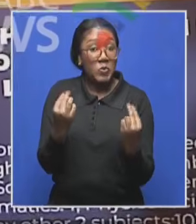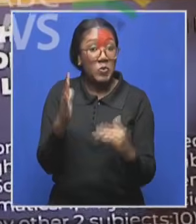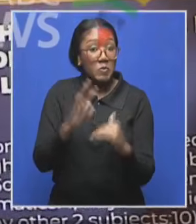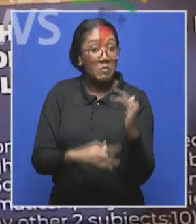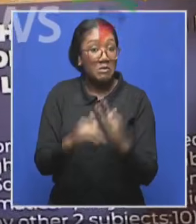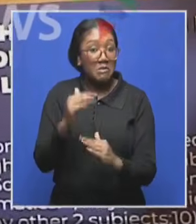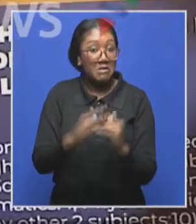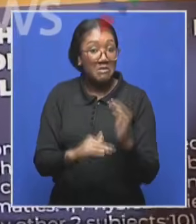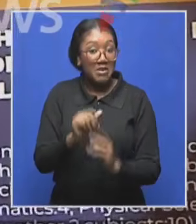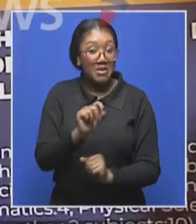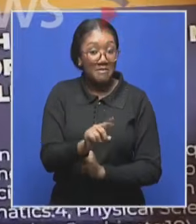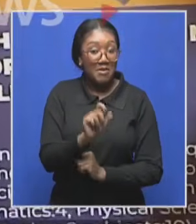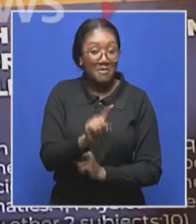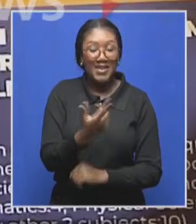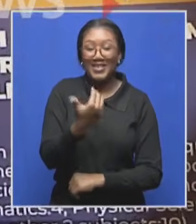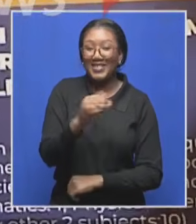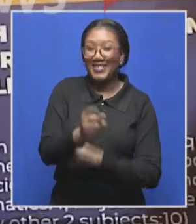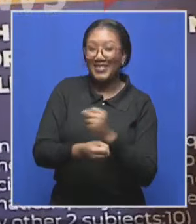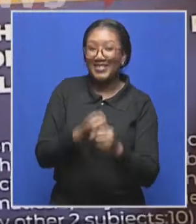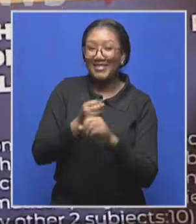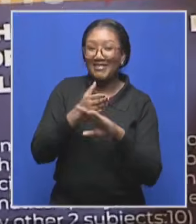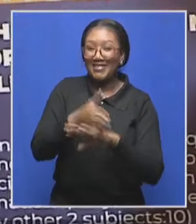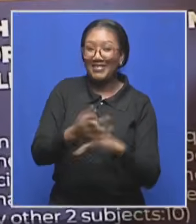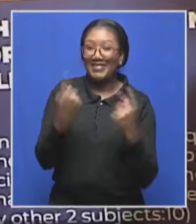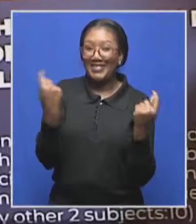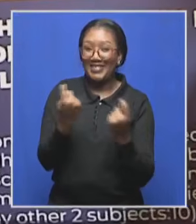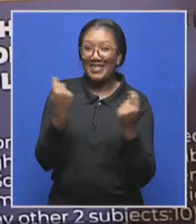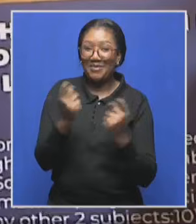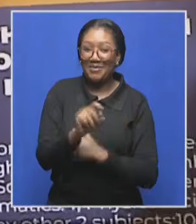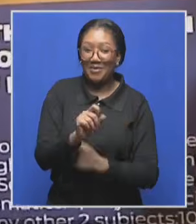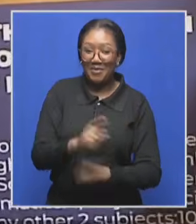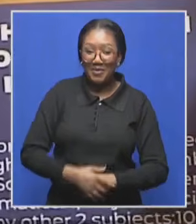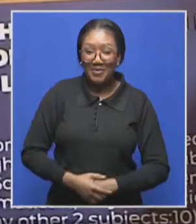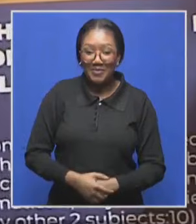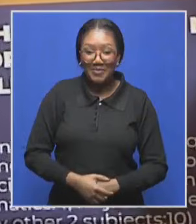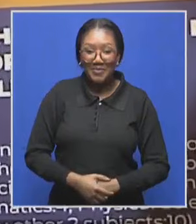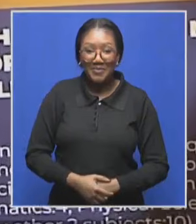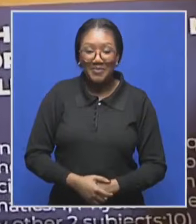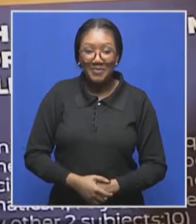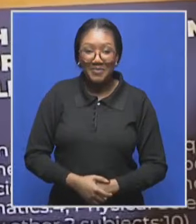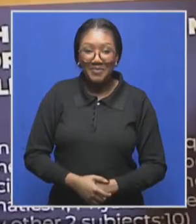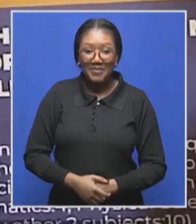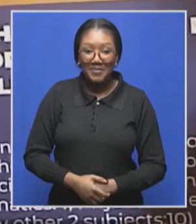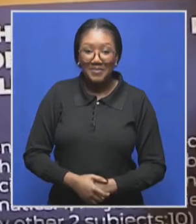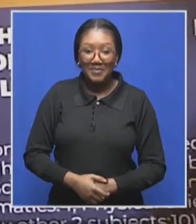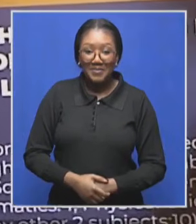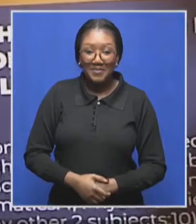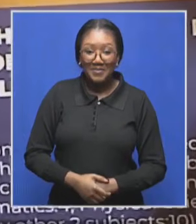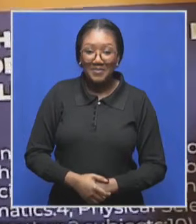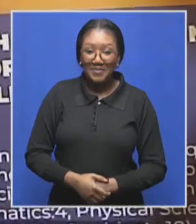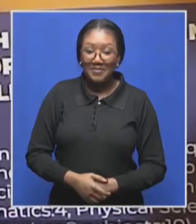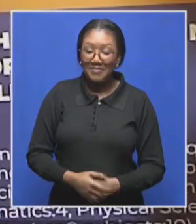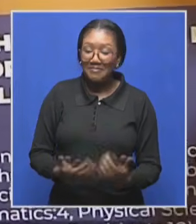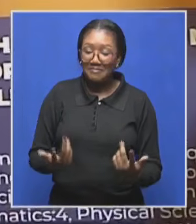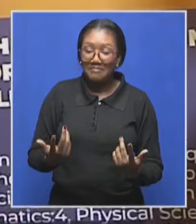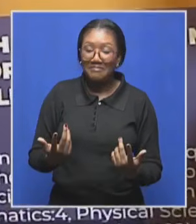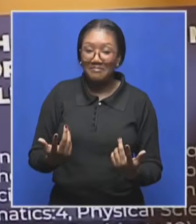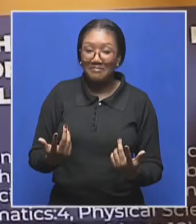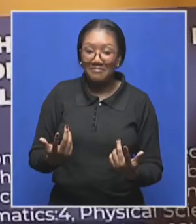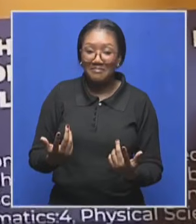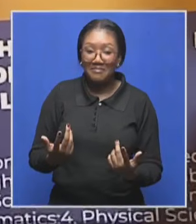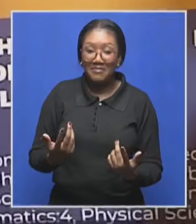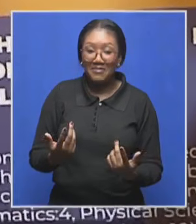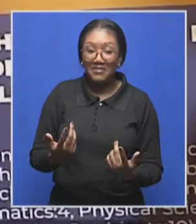of VUT, celebrating 60 years of excellence at Diamond Jubilee, as you rightfully have been alluding to throughout the morning.